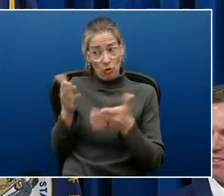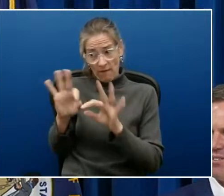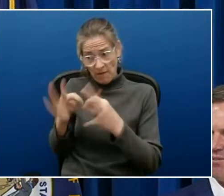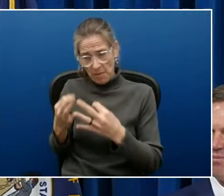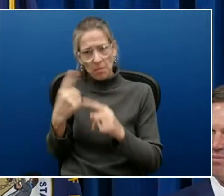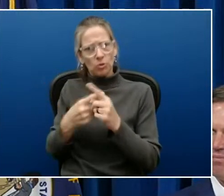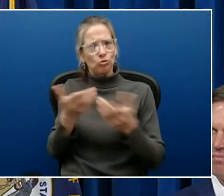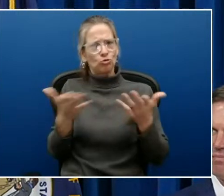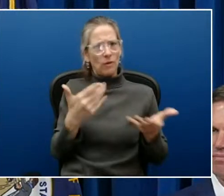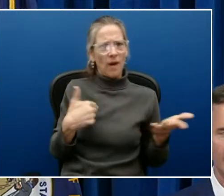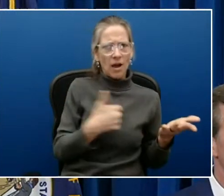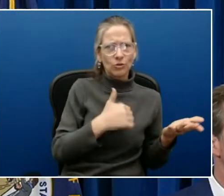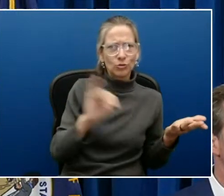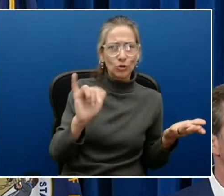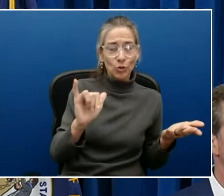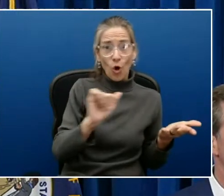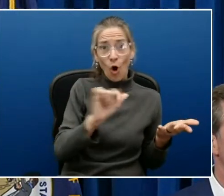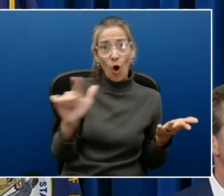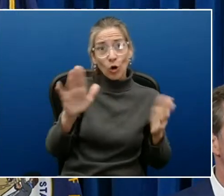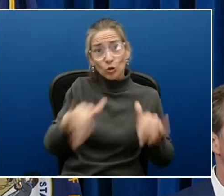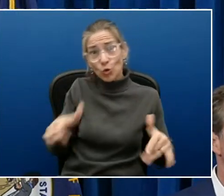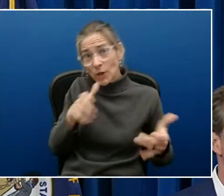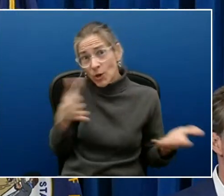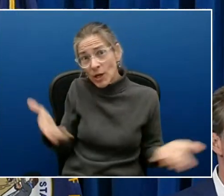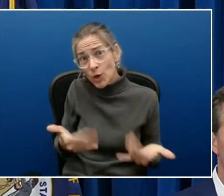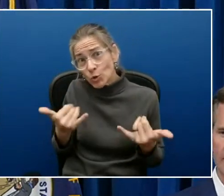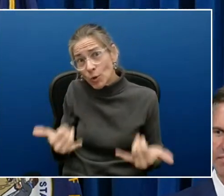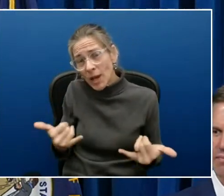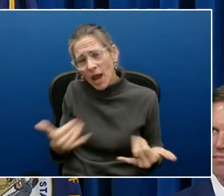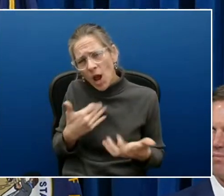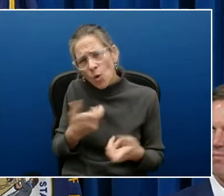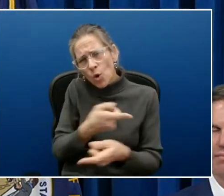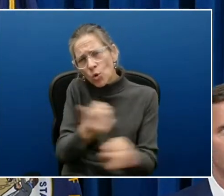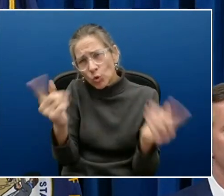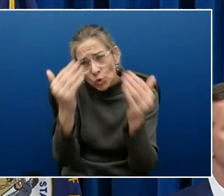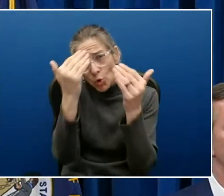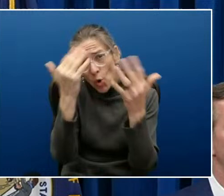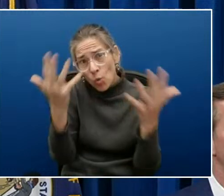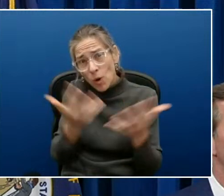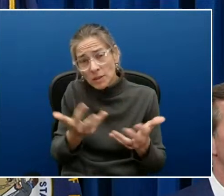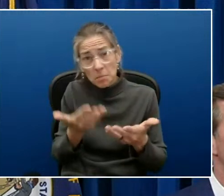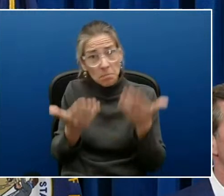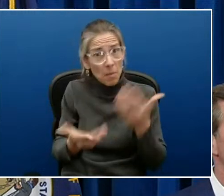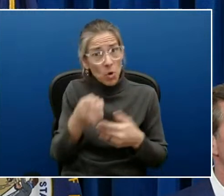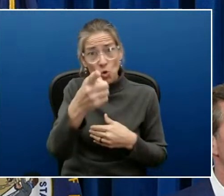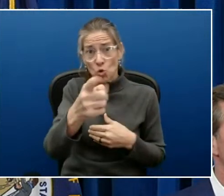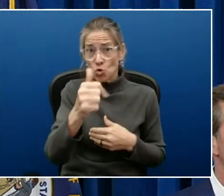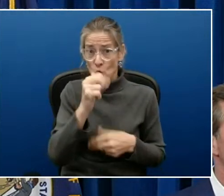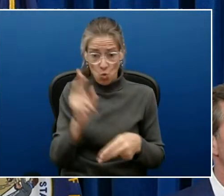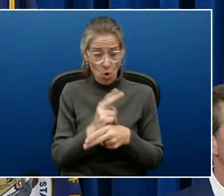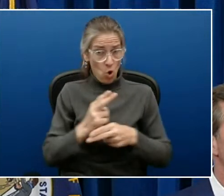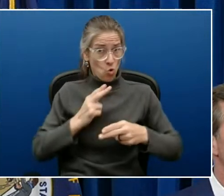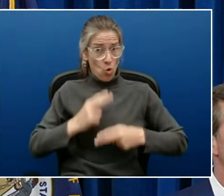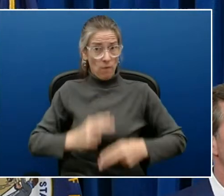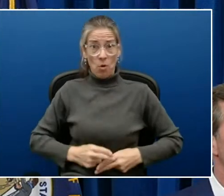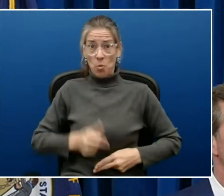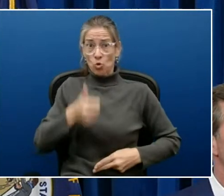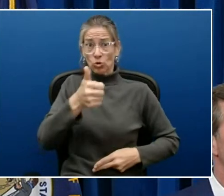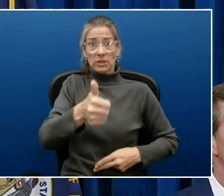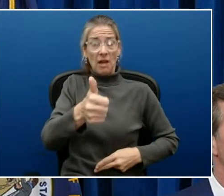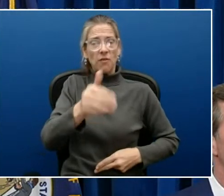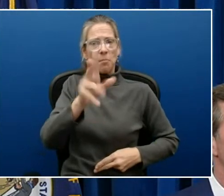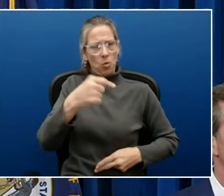kids here today, I want you to know that while you might not wear the uniform, we know that you